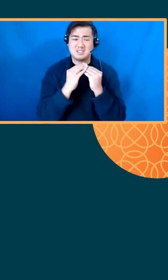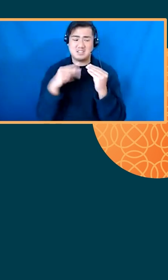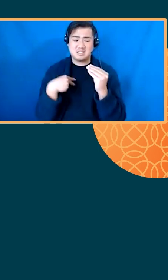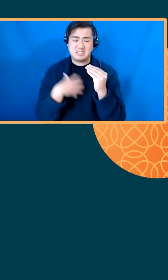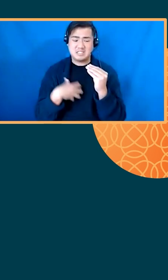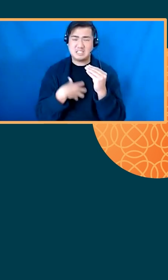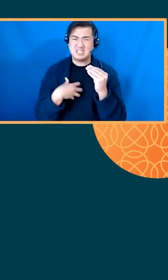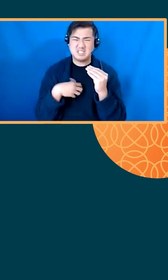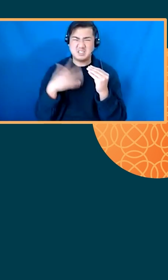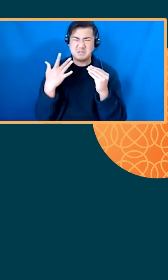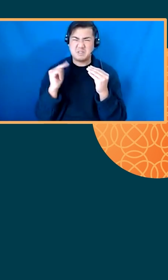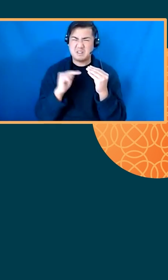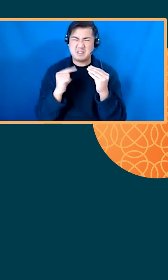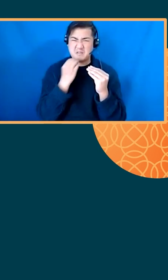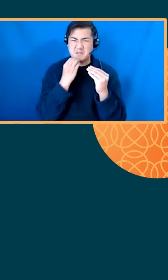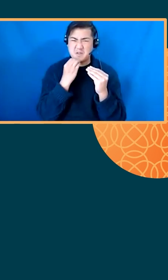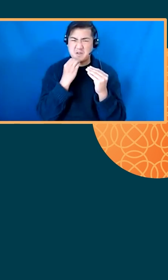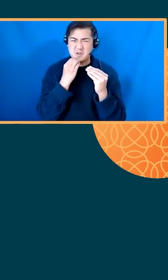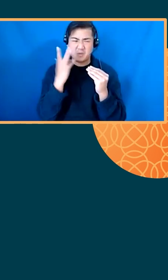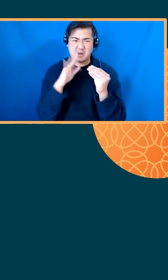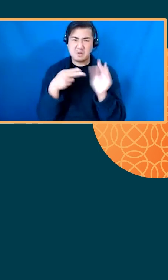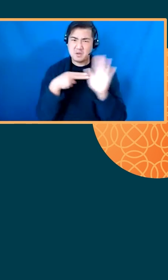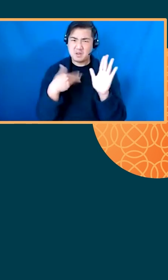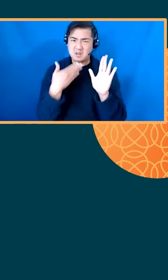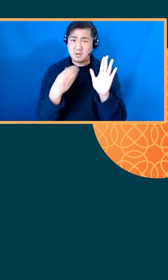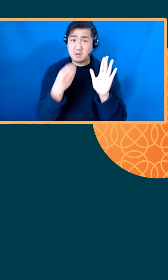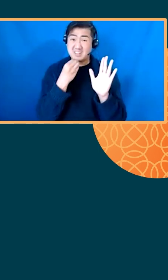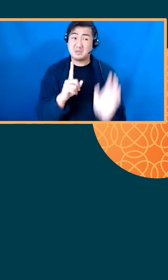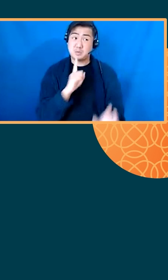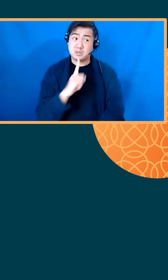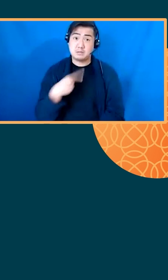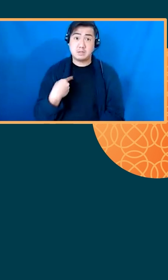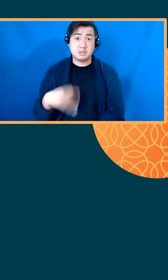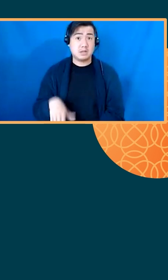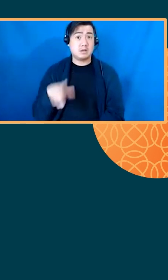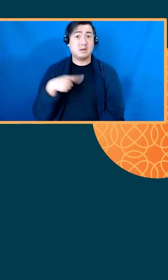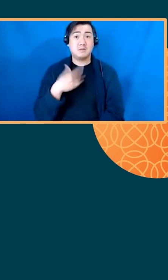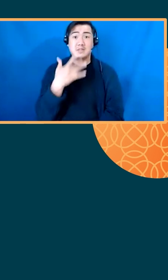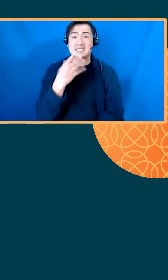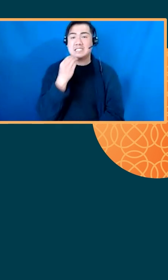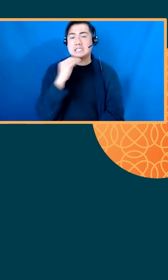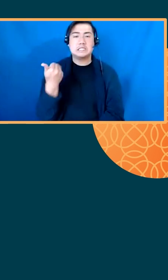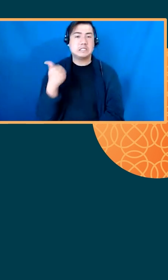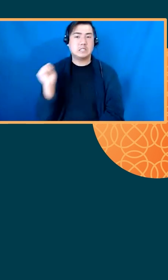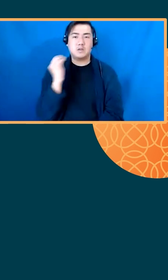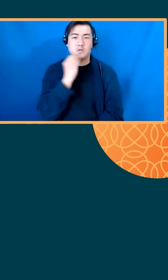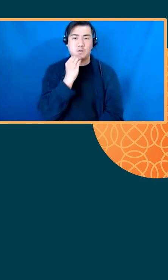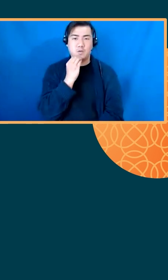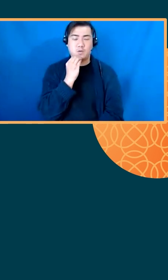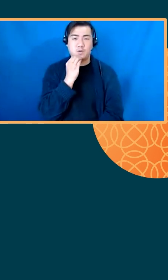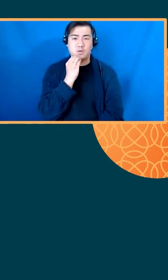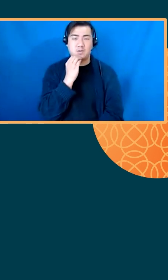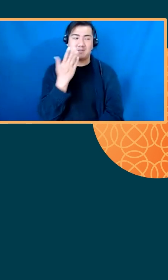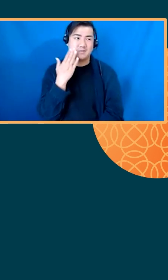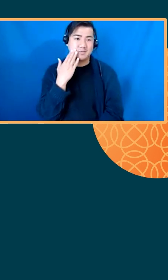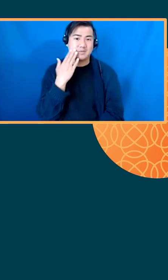like, why is that food? Like I would rather eat like anything else, you